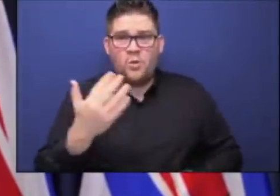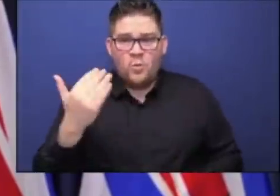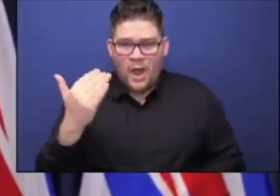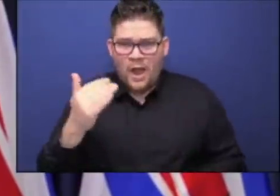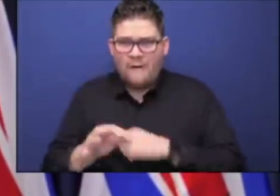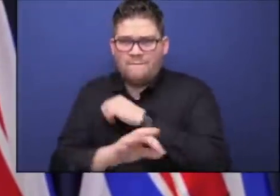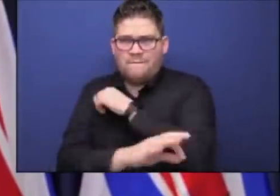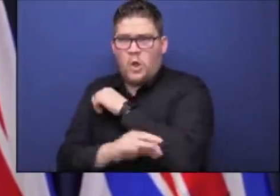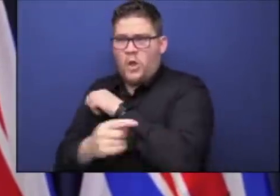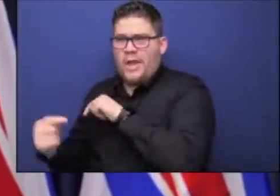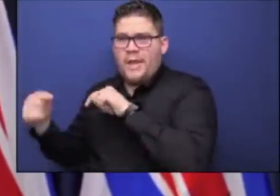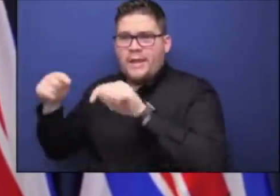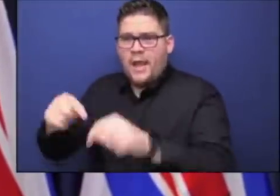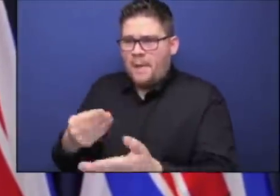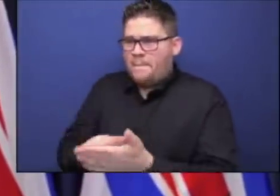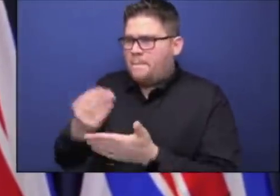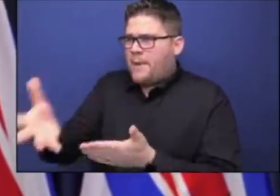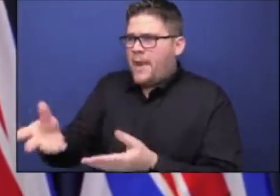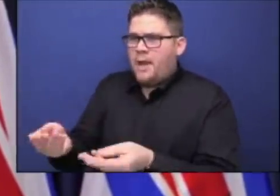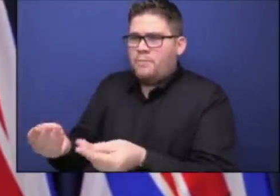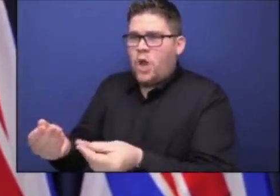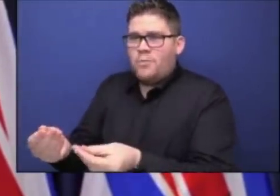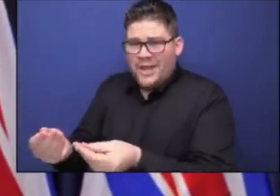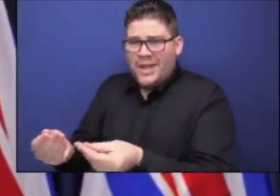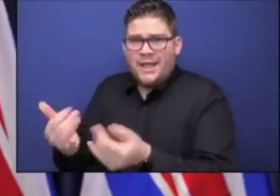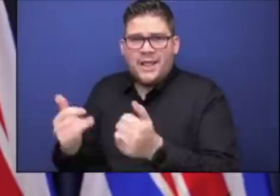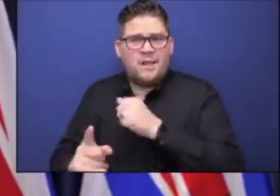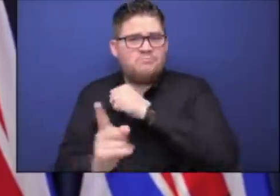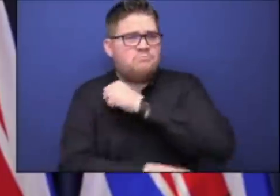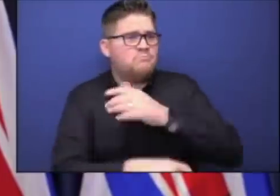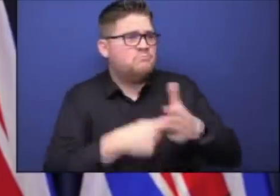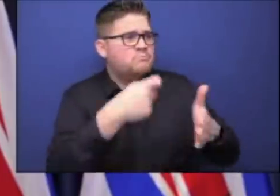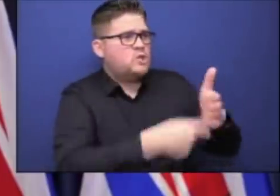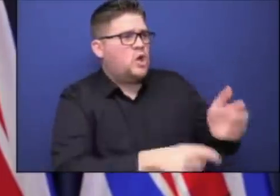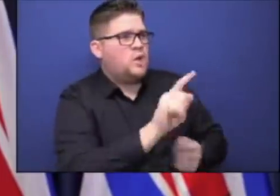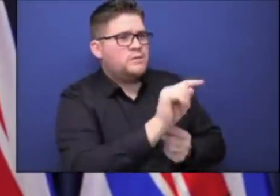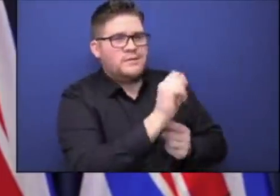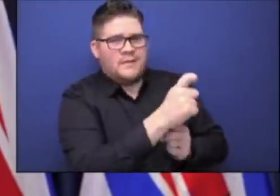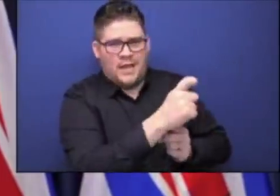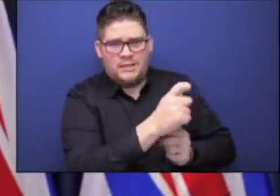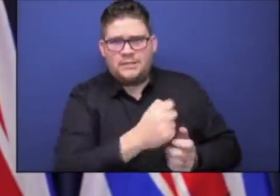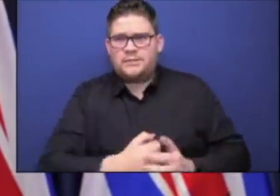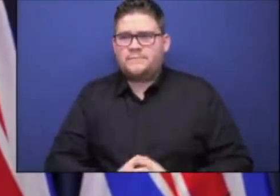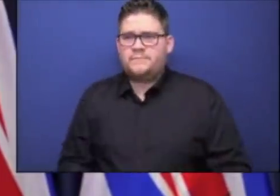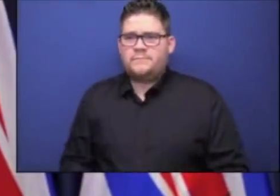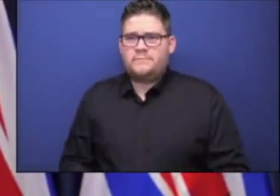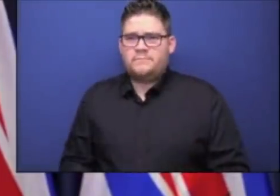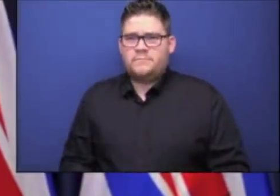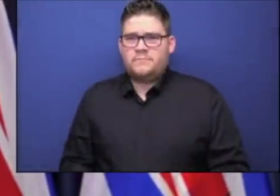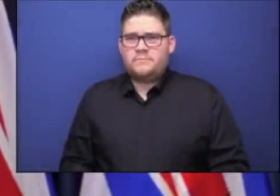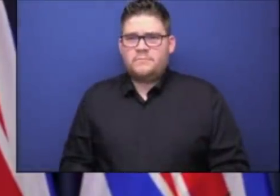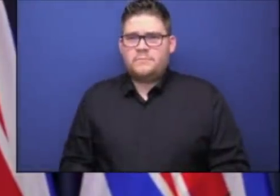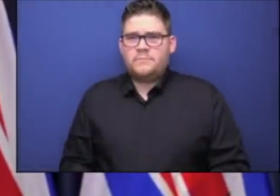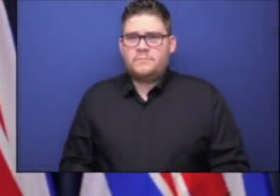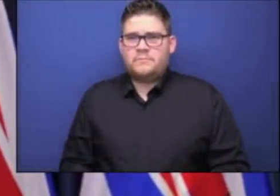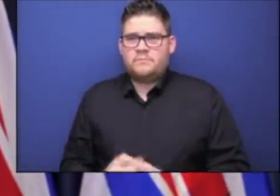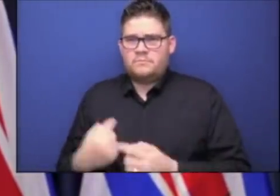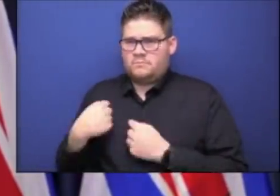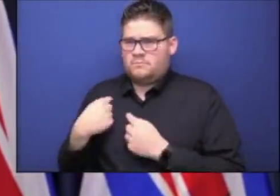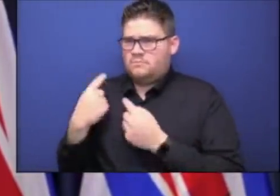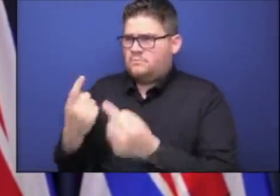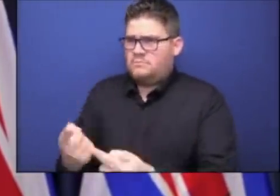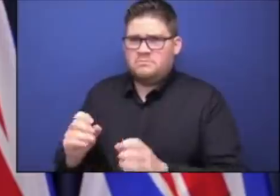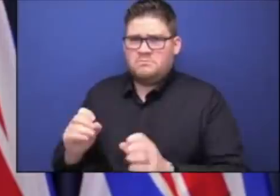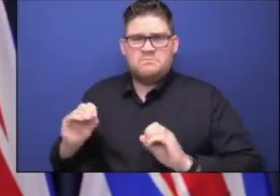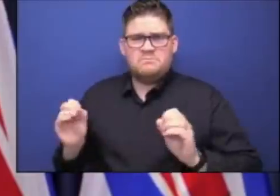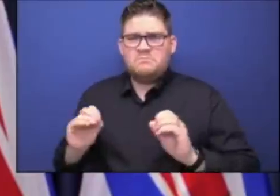was no force to actually investigate legitimate complaints of breaking the law again and again and again, and there was no way to hit people